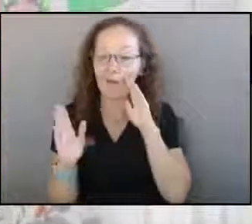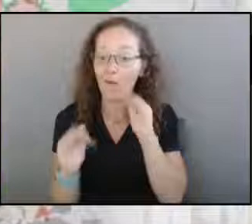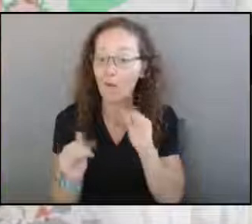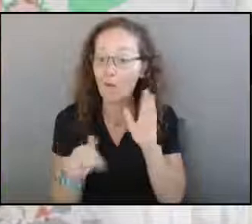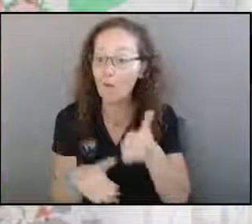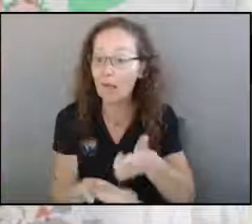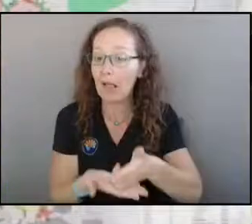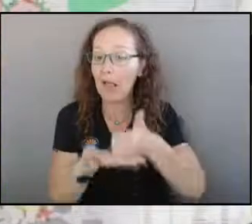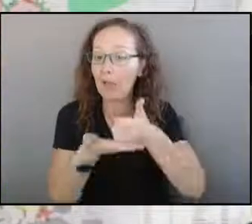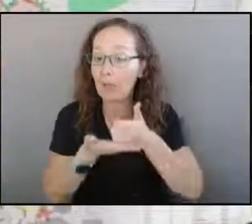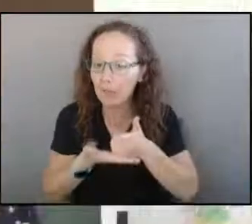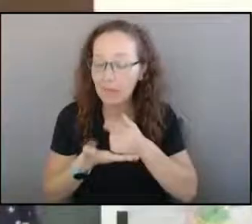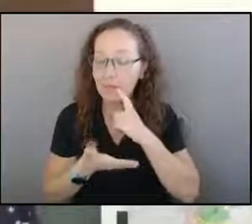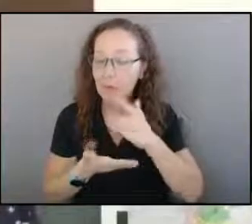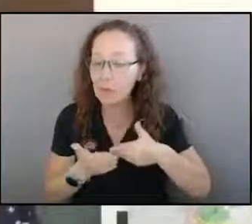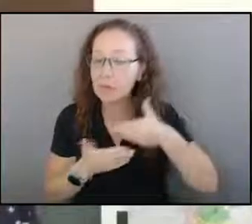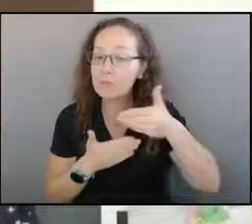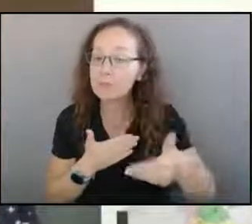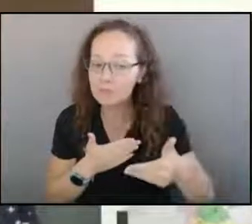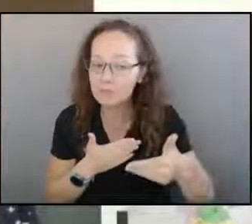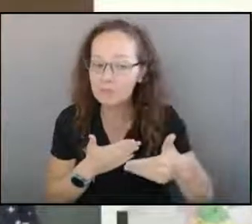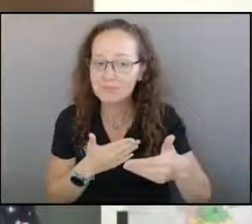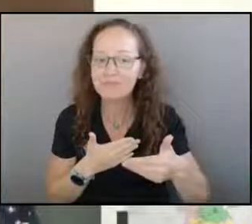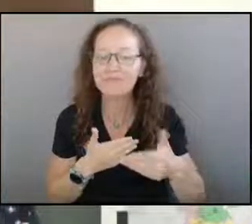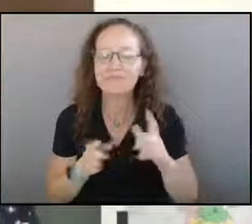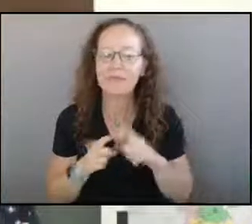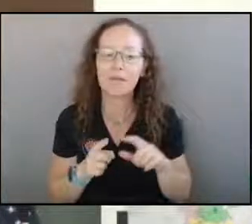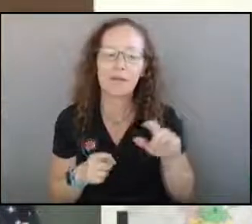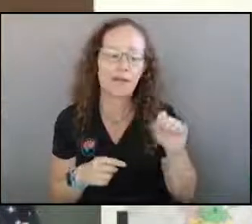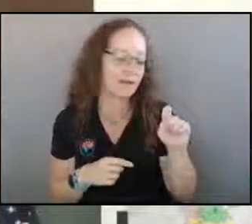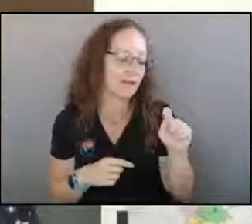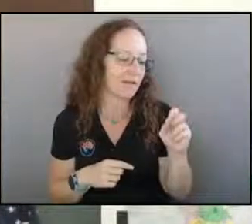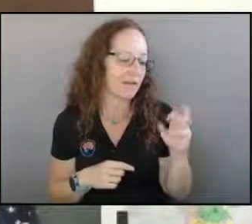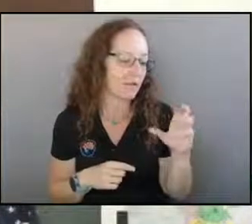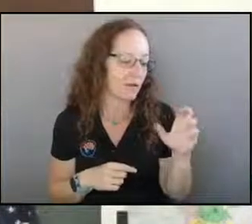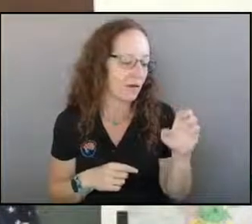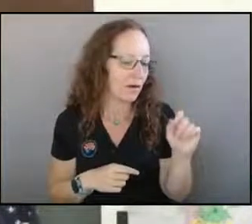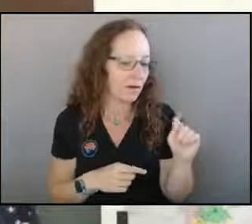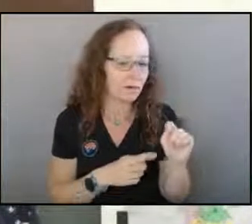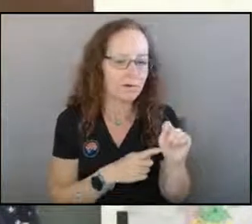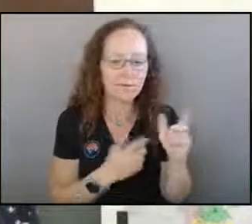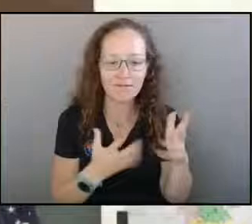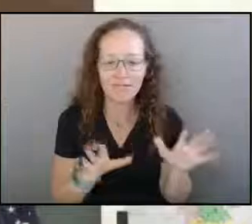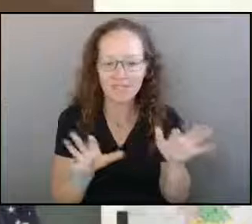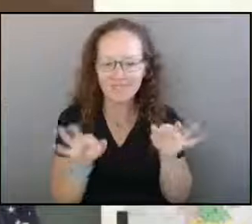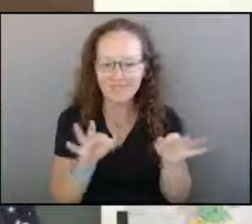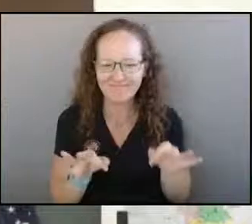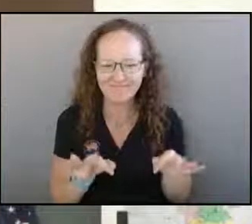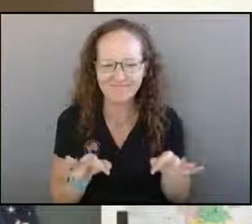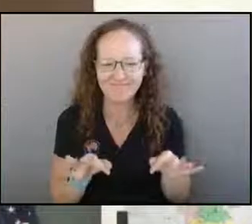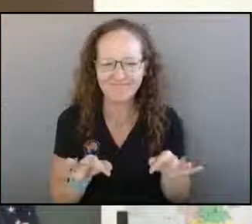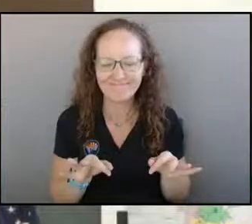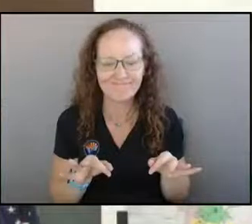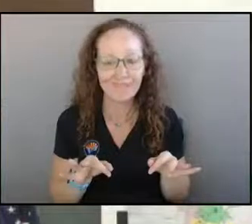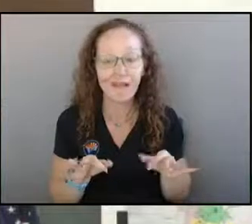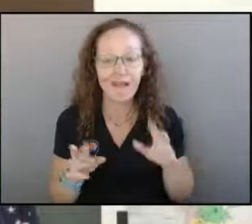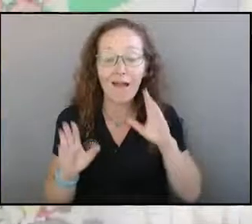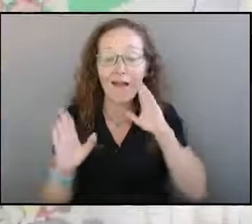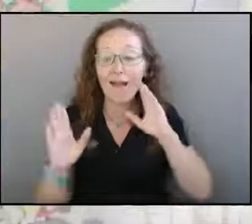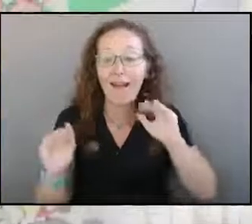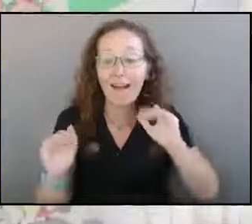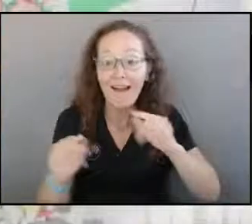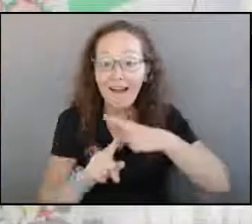the near future. But as you heard from Stu, don't get your hopes up too much,